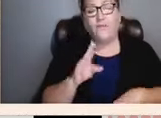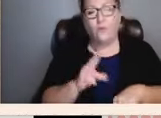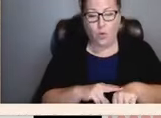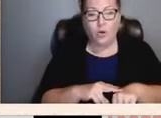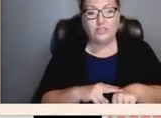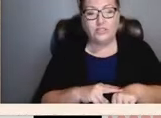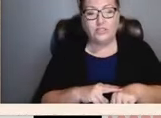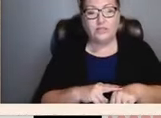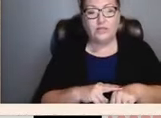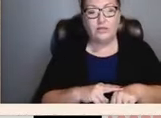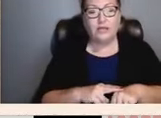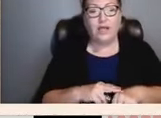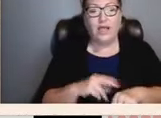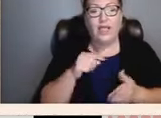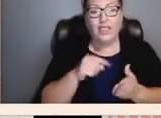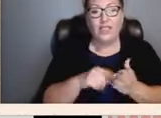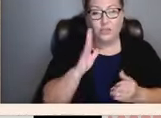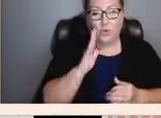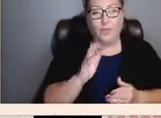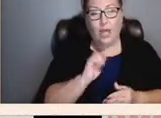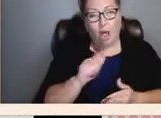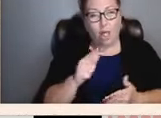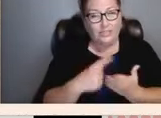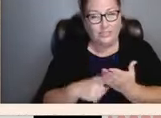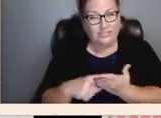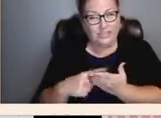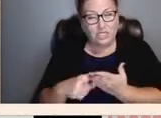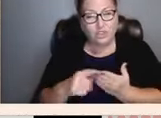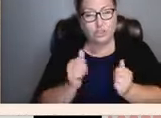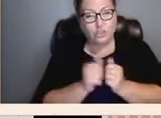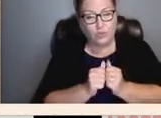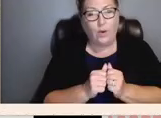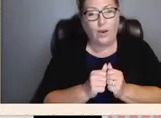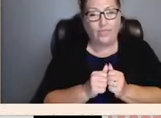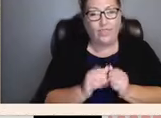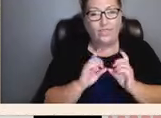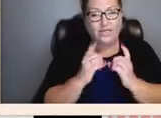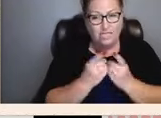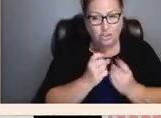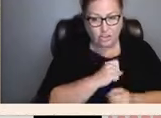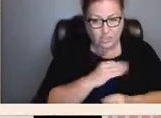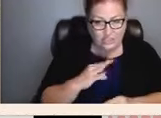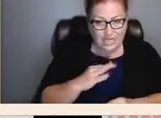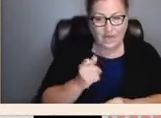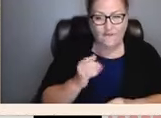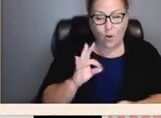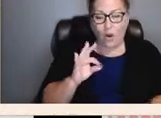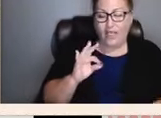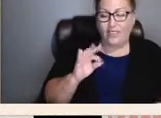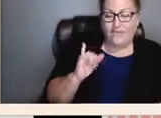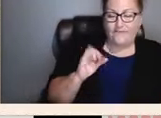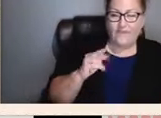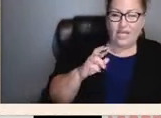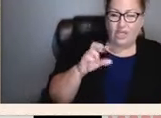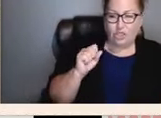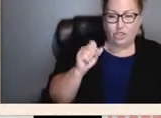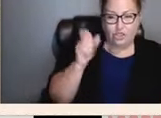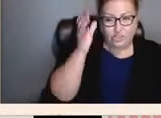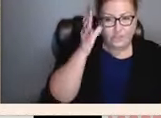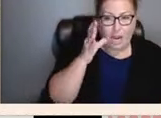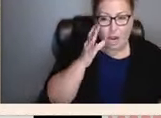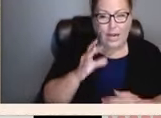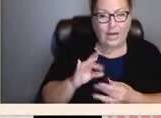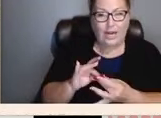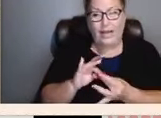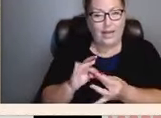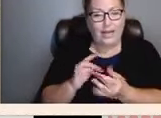this is going to be all in discussions with the district staff or the Fiddler's Parent Liaison, whoever that contact person is